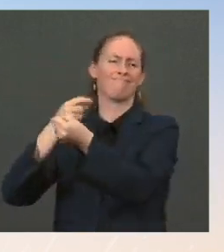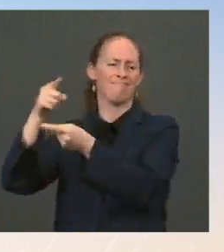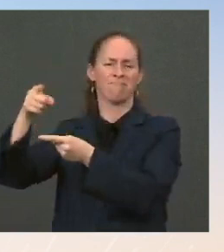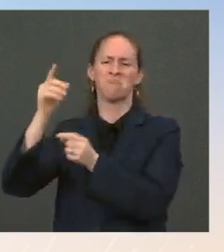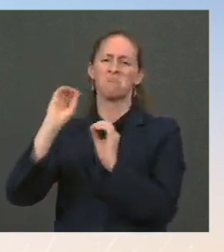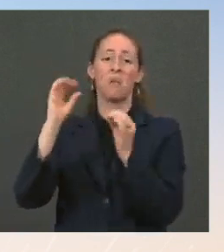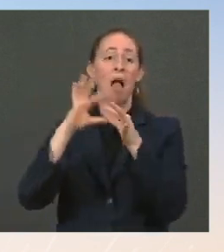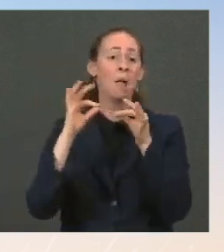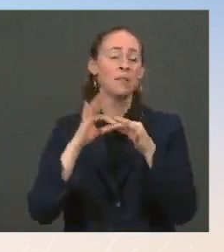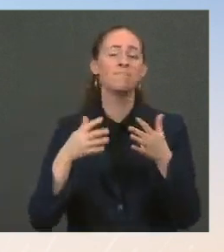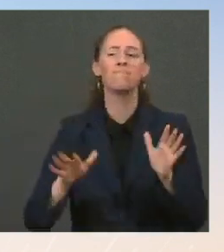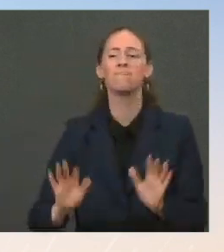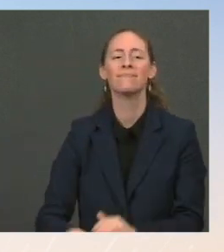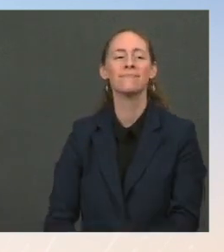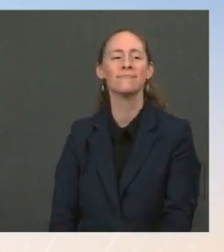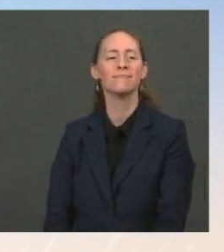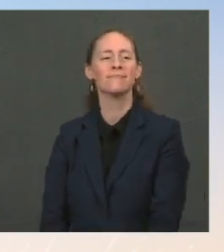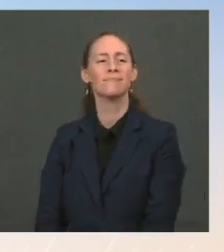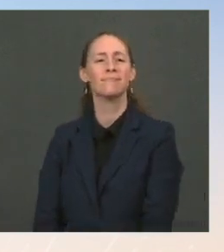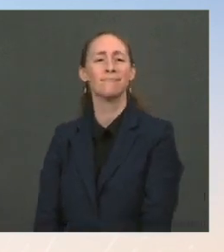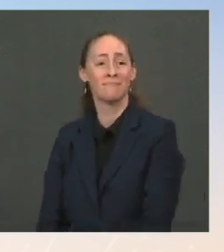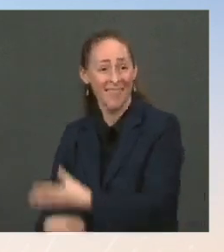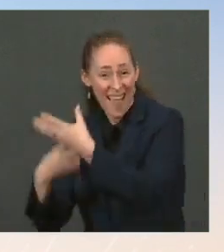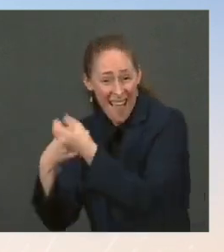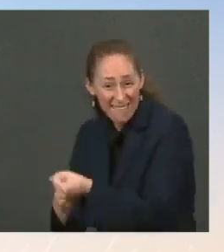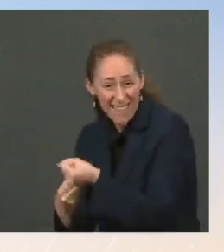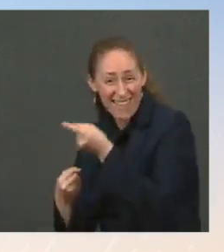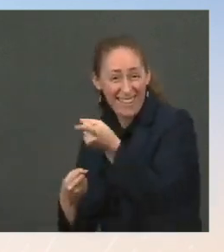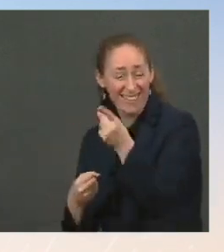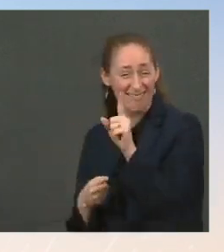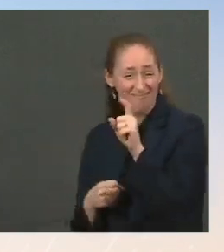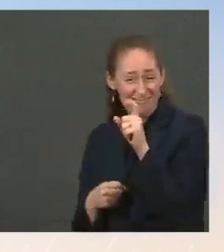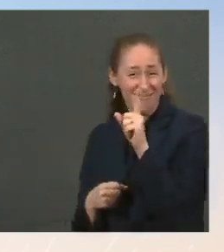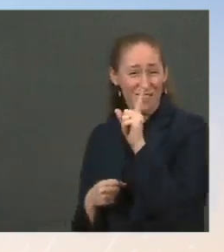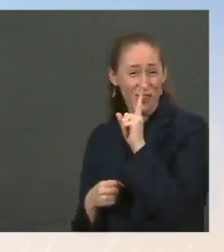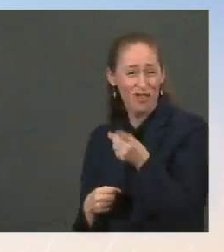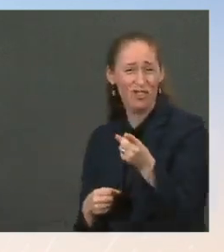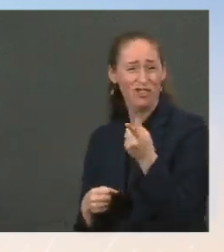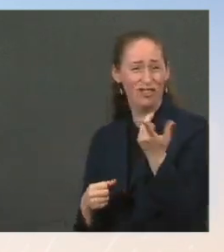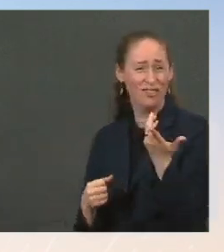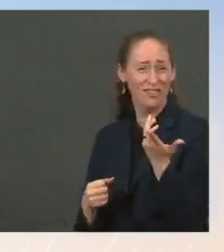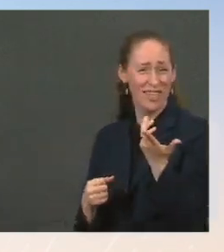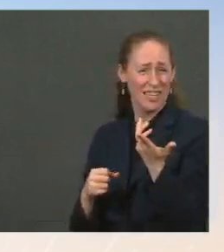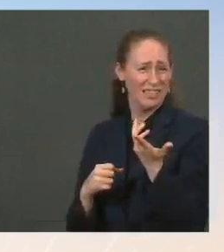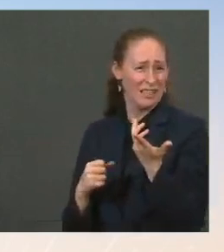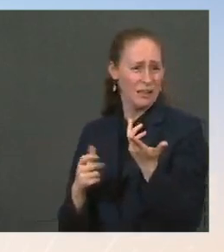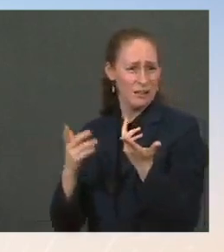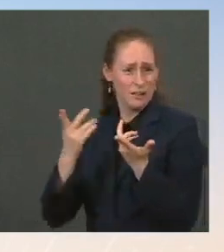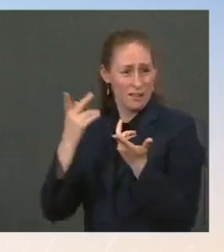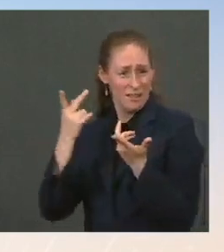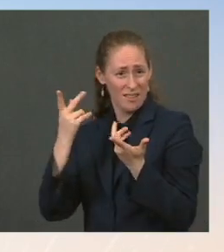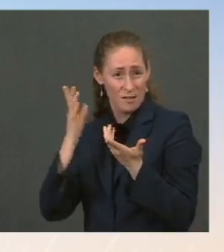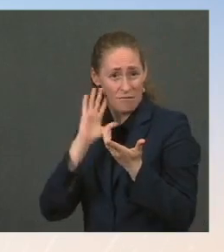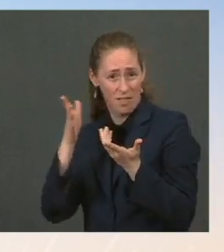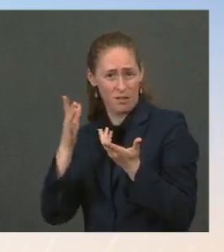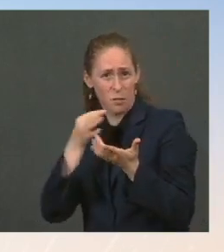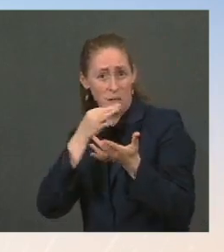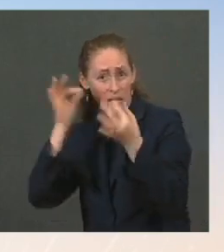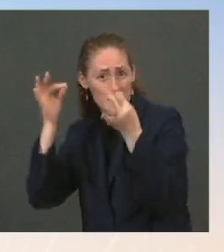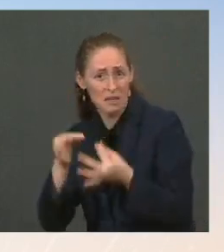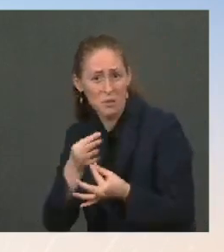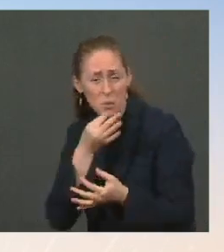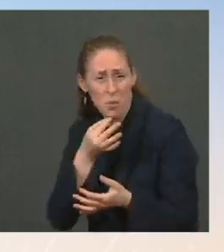that confidence, and also given what you just said, I mean, how close is he to making a decision on that? I don't have anything to preview for you at this